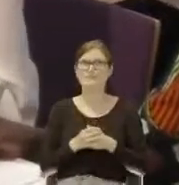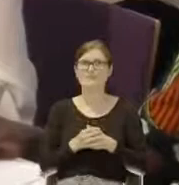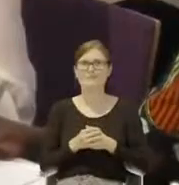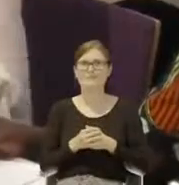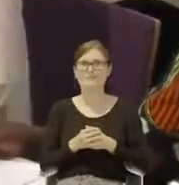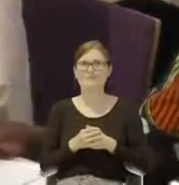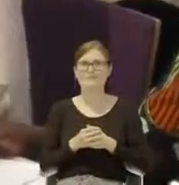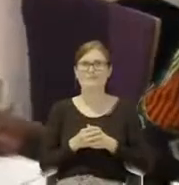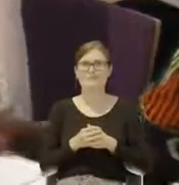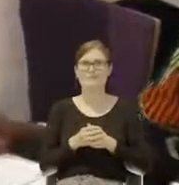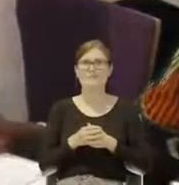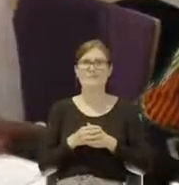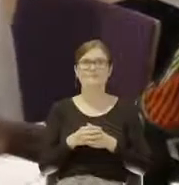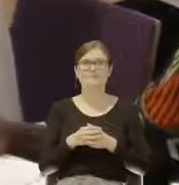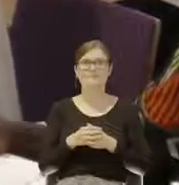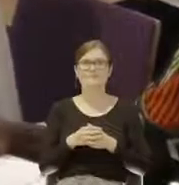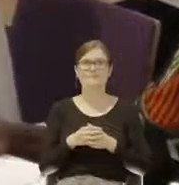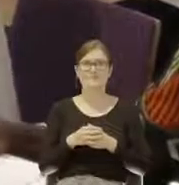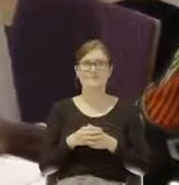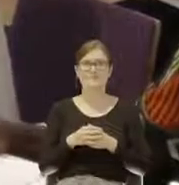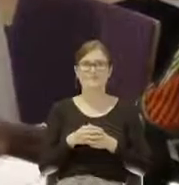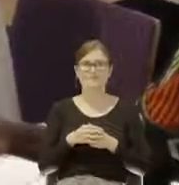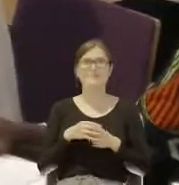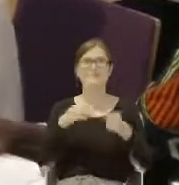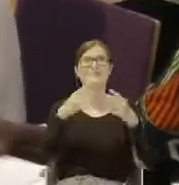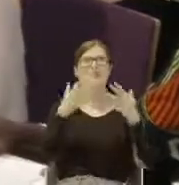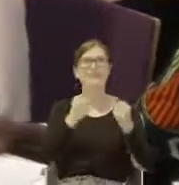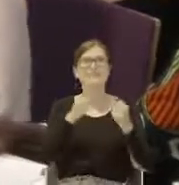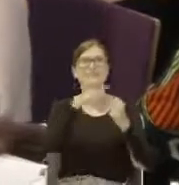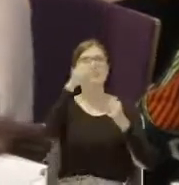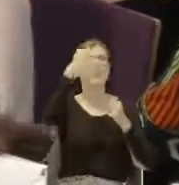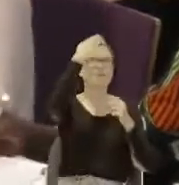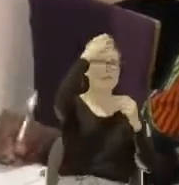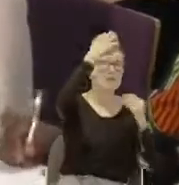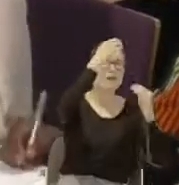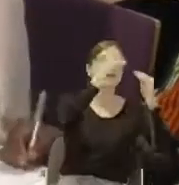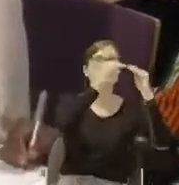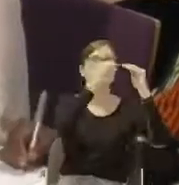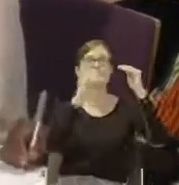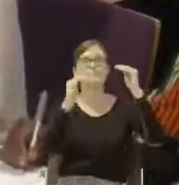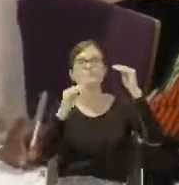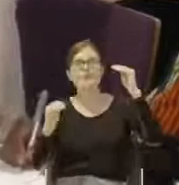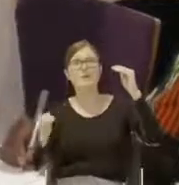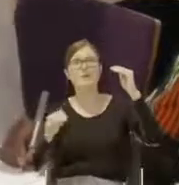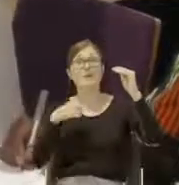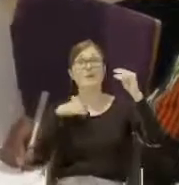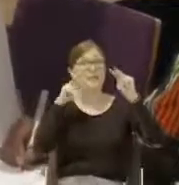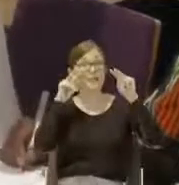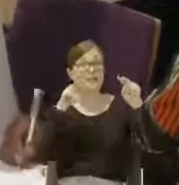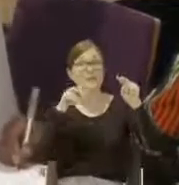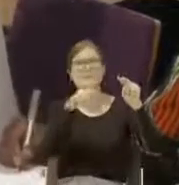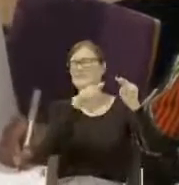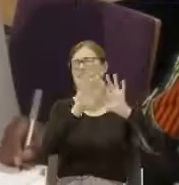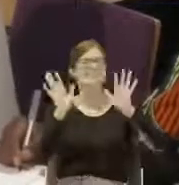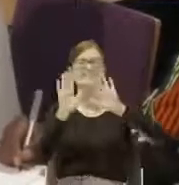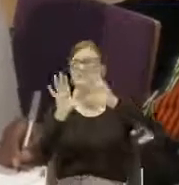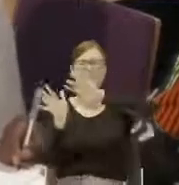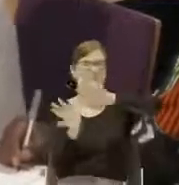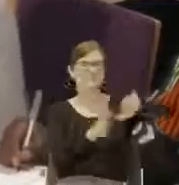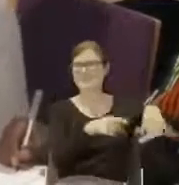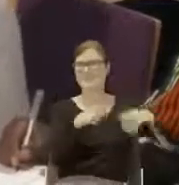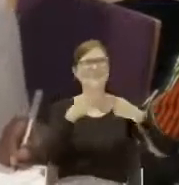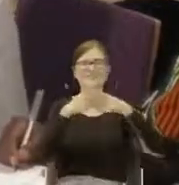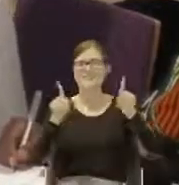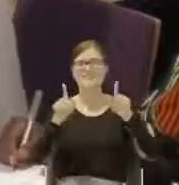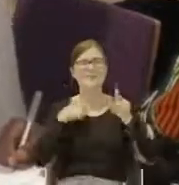the top down, it's just as important. It is important that everybody has their own responsibilities, and it's also important that